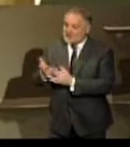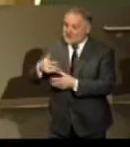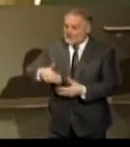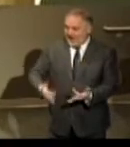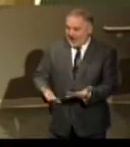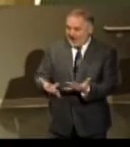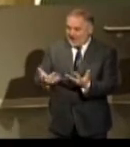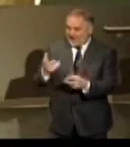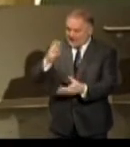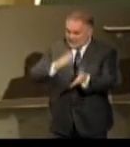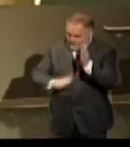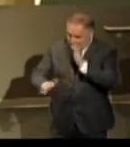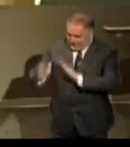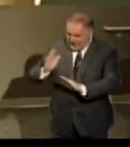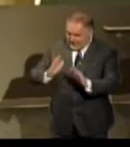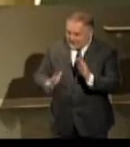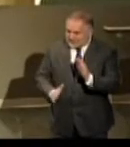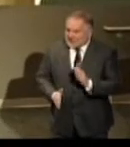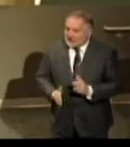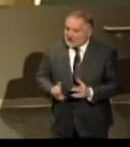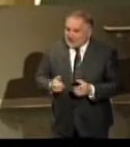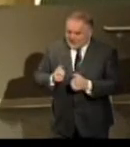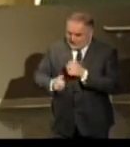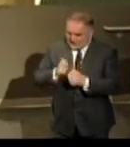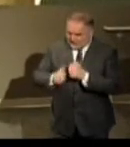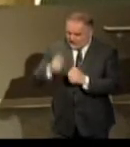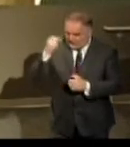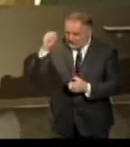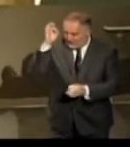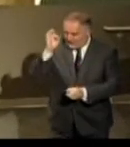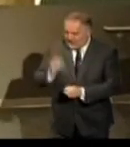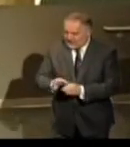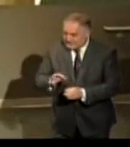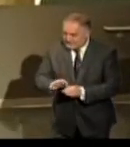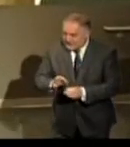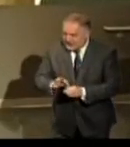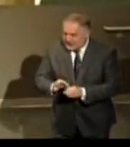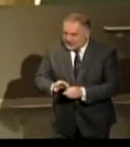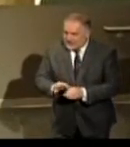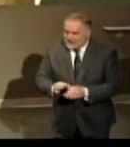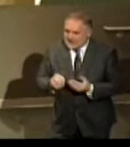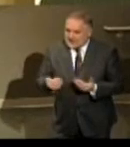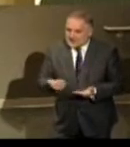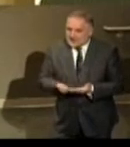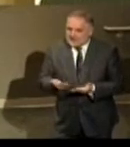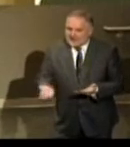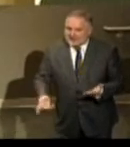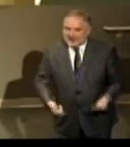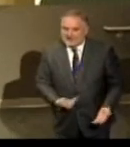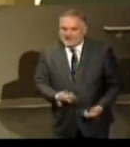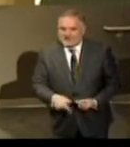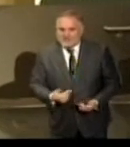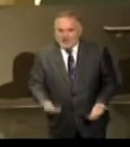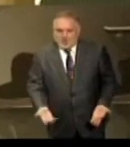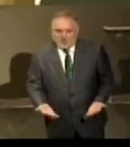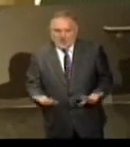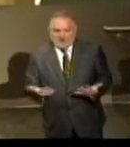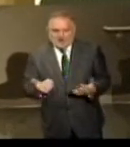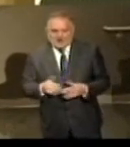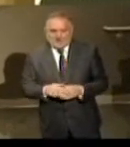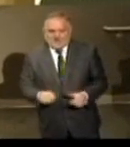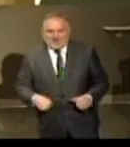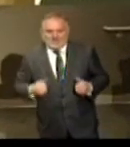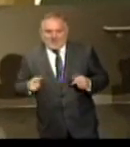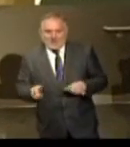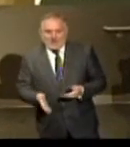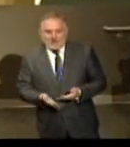through difficult times in their life, persecution for their faith. But I want to tell you something about the furnaces you go through in life. Here's the furnaces. Listen, I'm almost 70 years